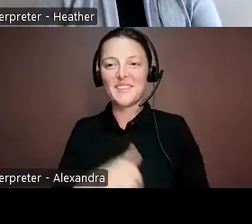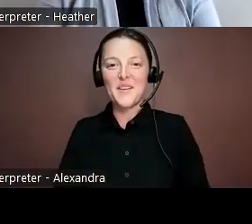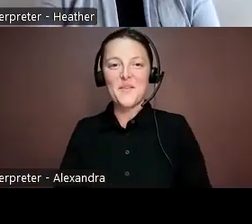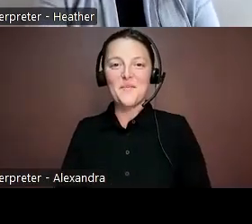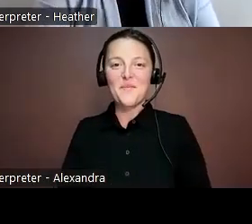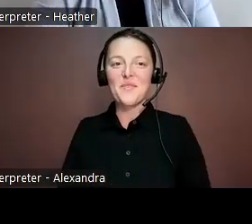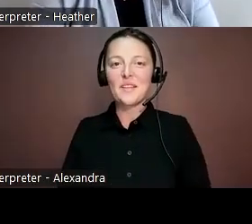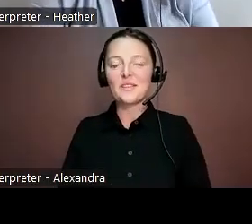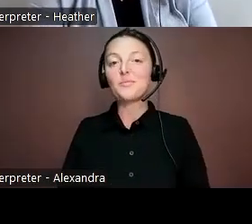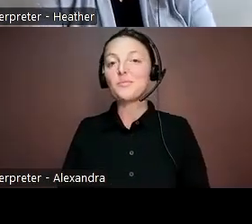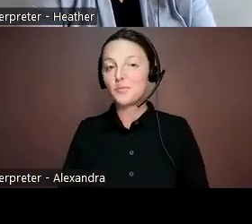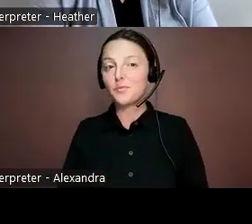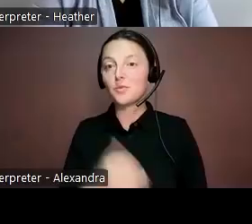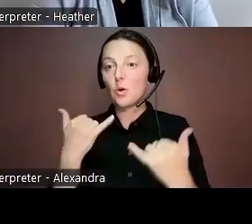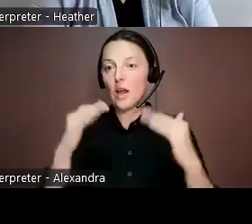expertise of this audience,